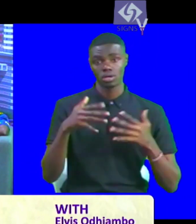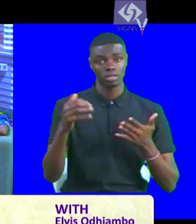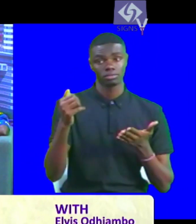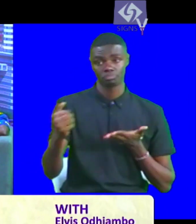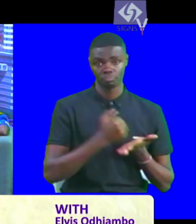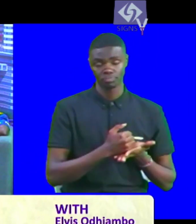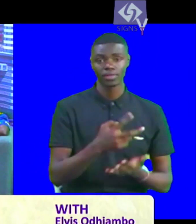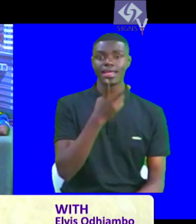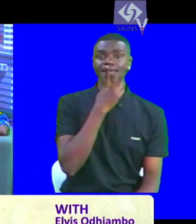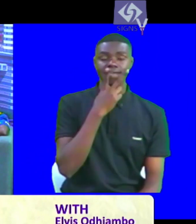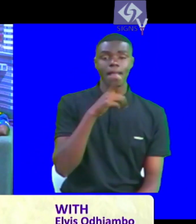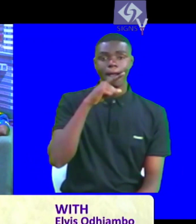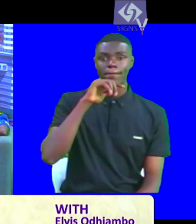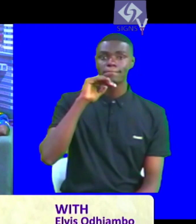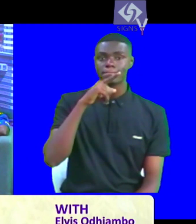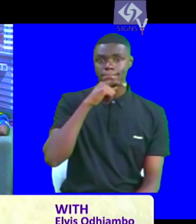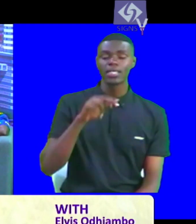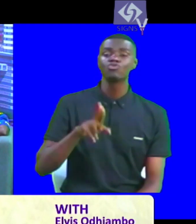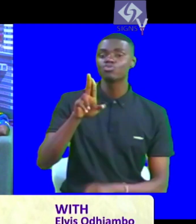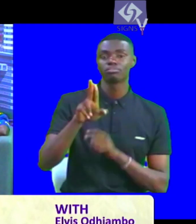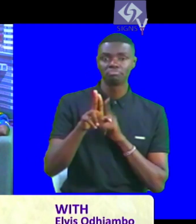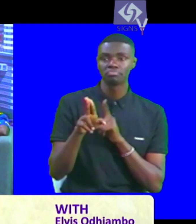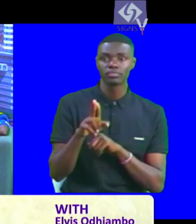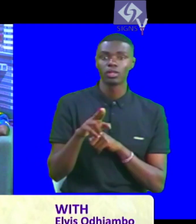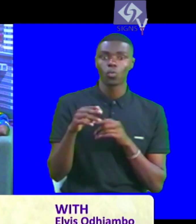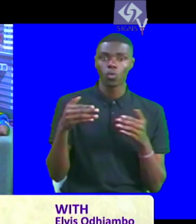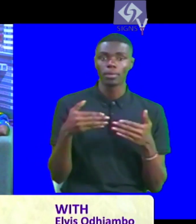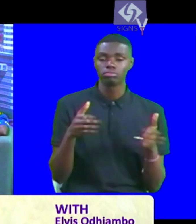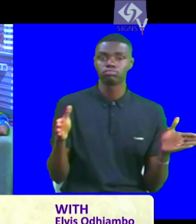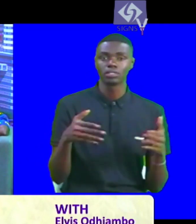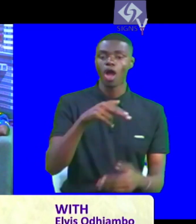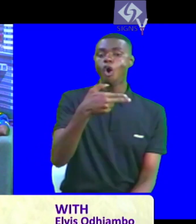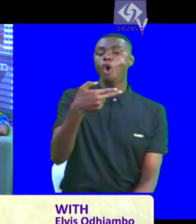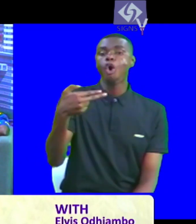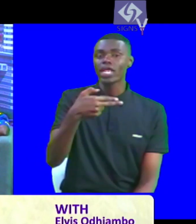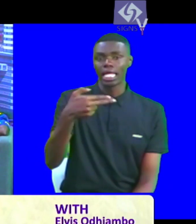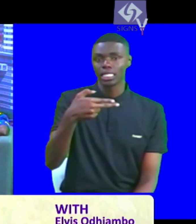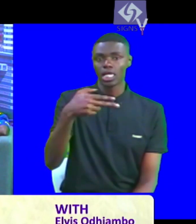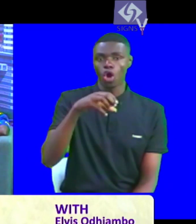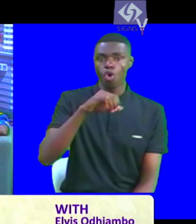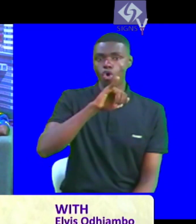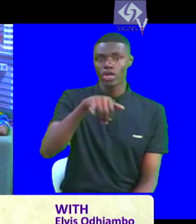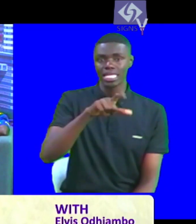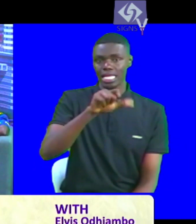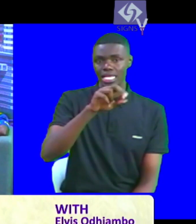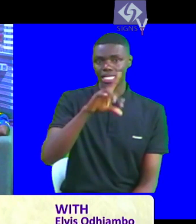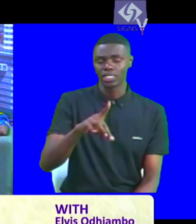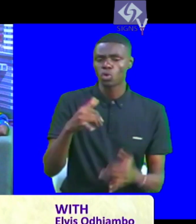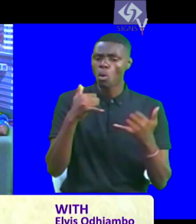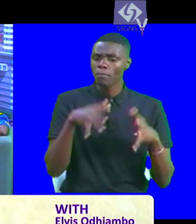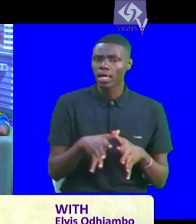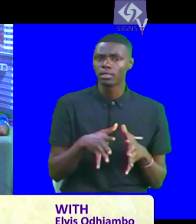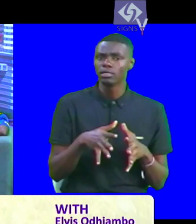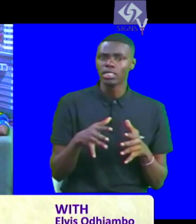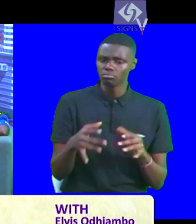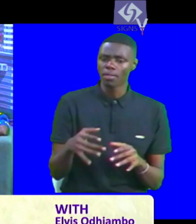Yeah, it's a good signing. Aya. Pale Elvis, Manchester City, Manchester United pale wameunveil Rasmus Højlund. What